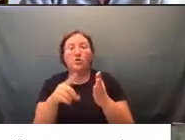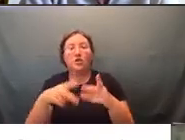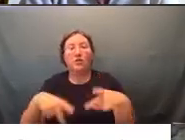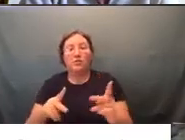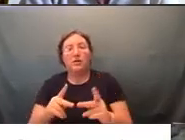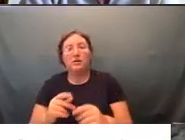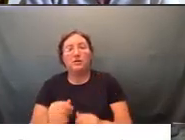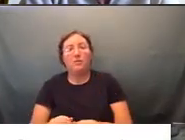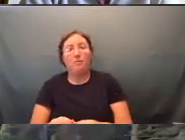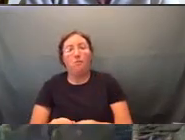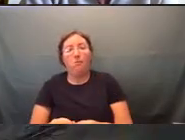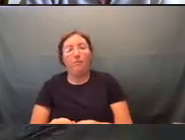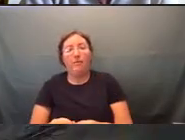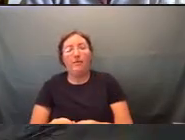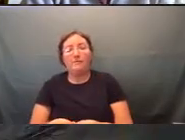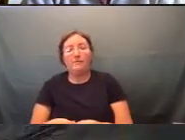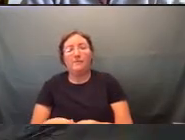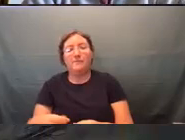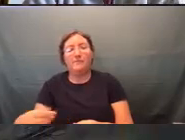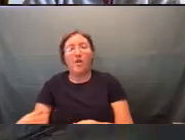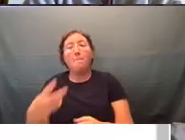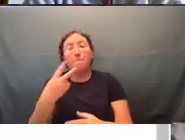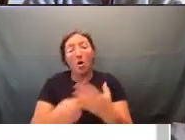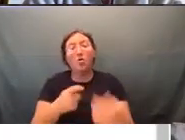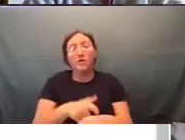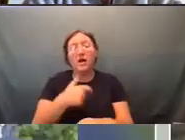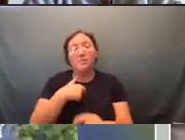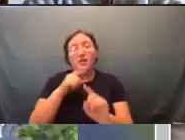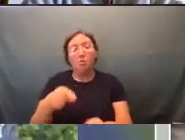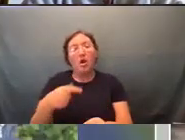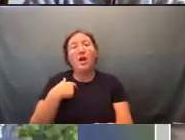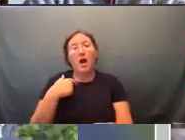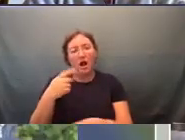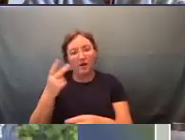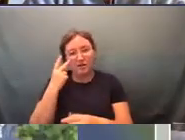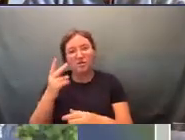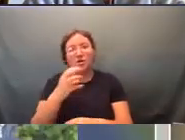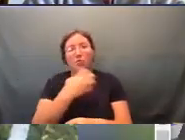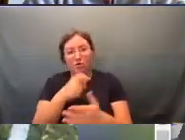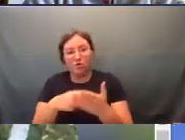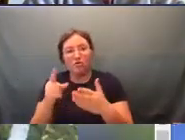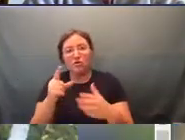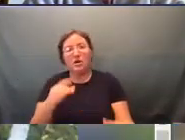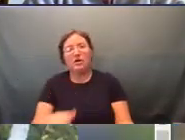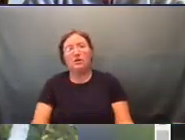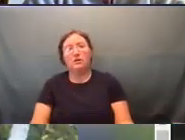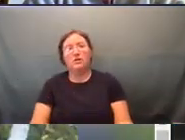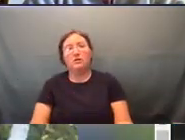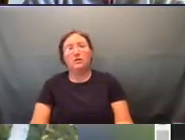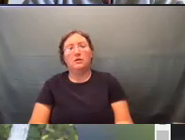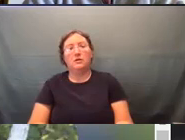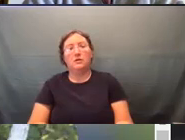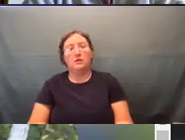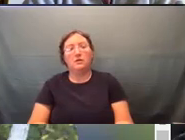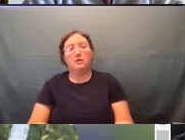2 with finding those rangers. So they are there, they are checking. Don't put them in a situation where they need